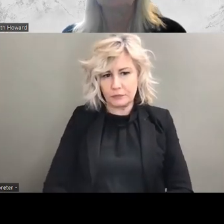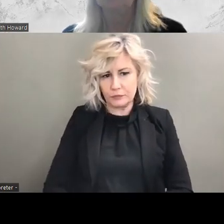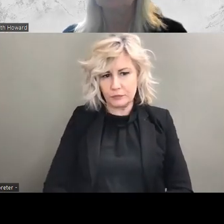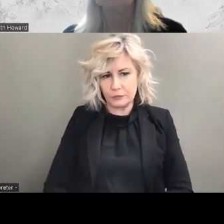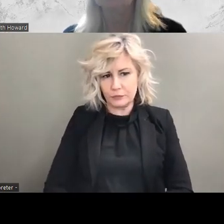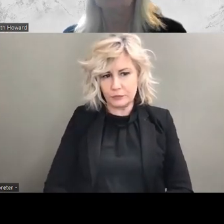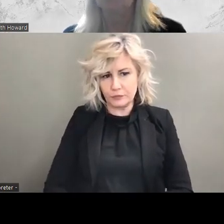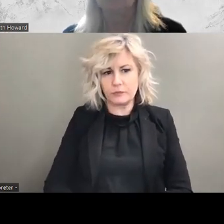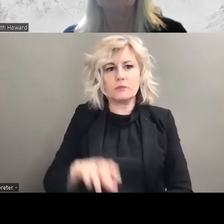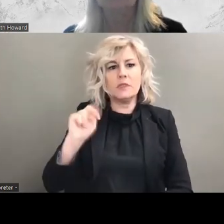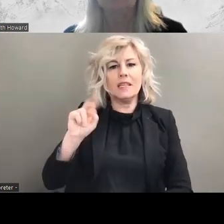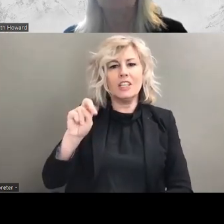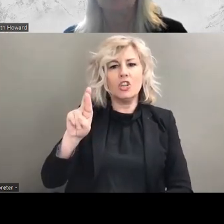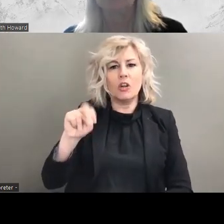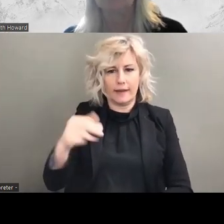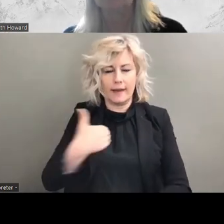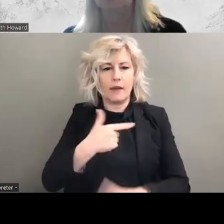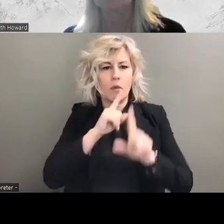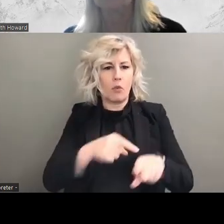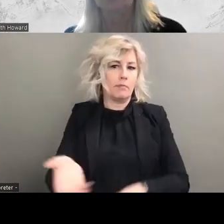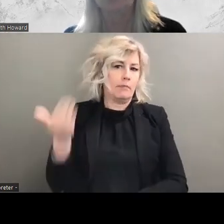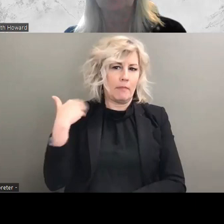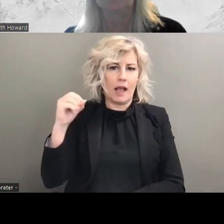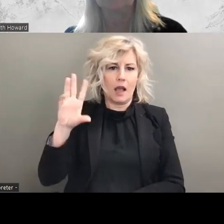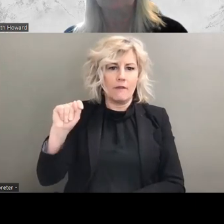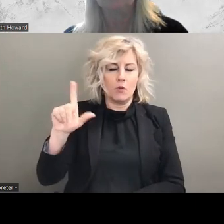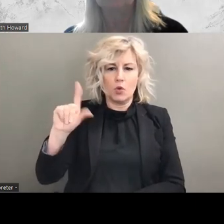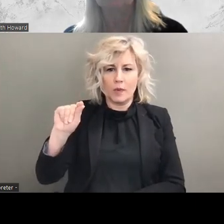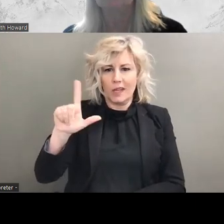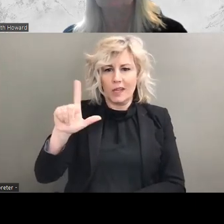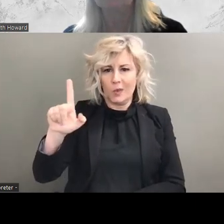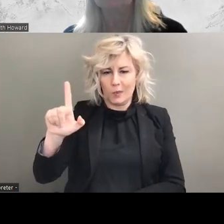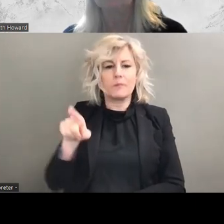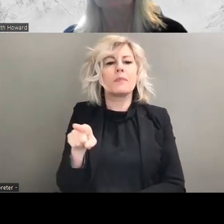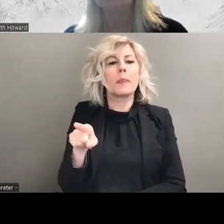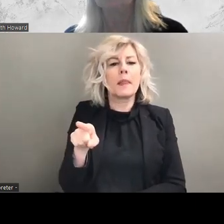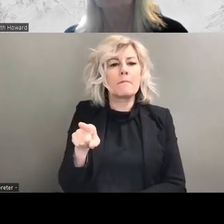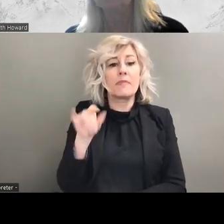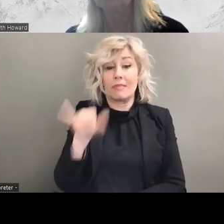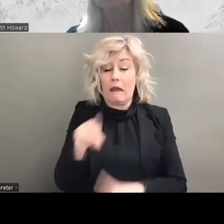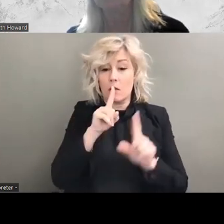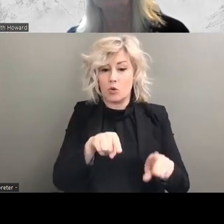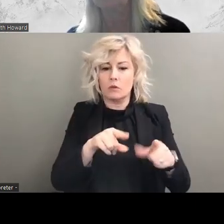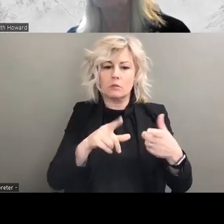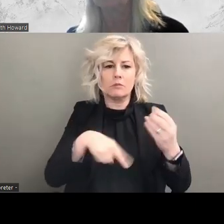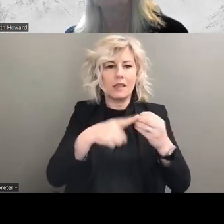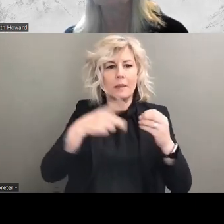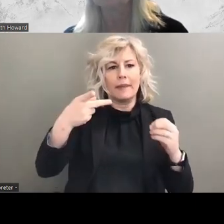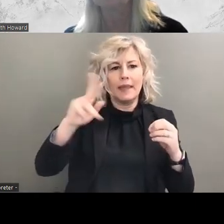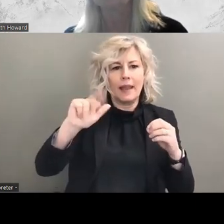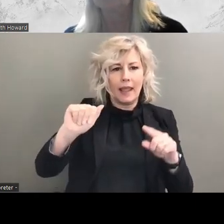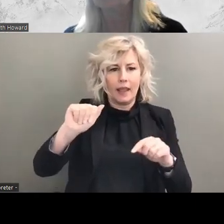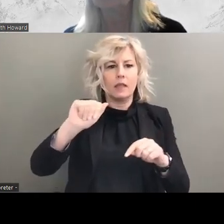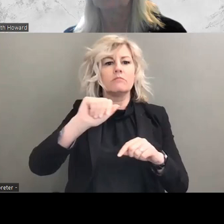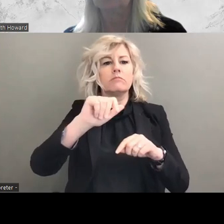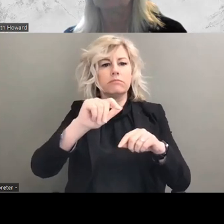So NDRN did a report back in October of 21 that reported on the work of the PNA network in